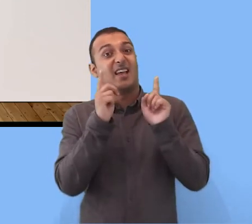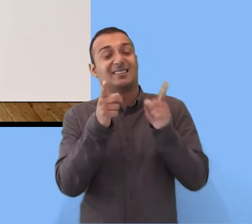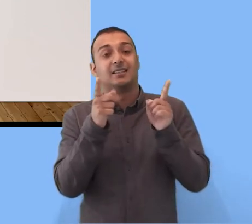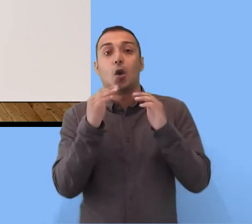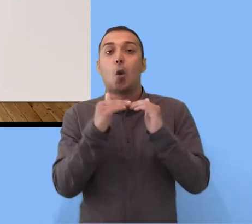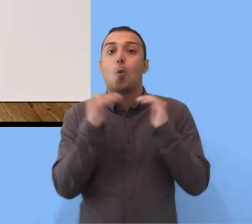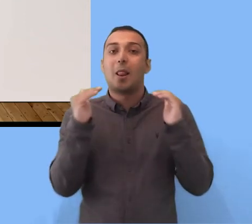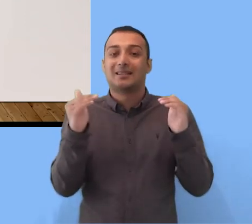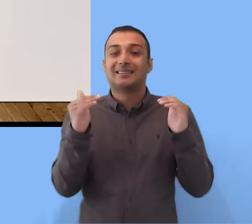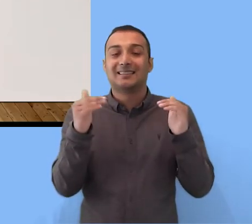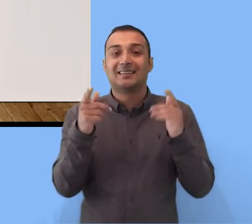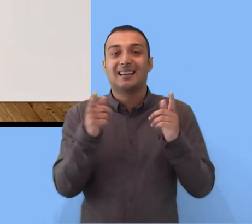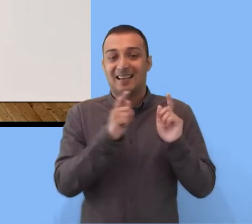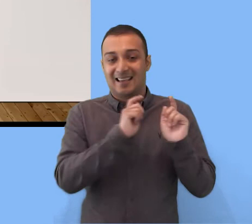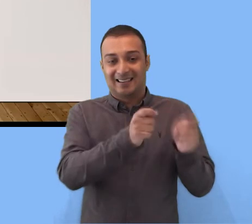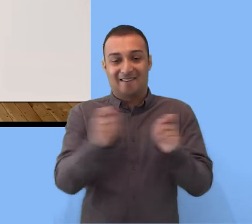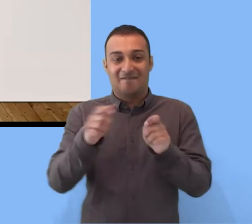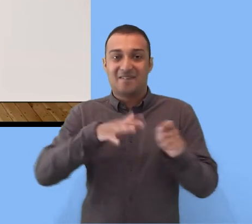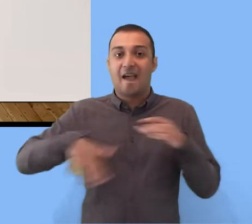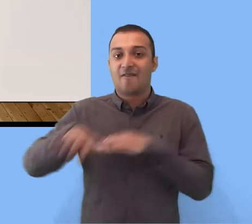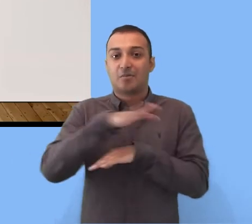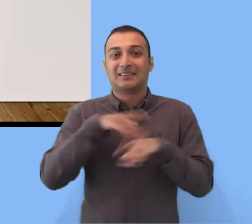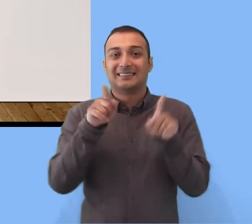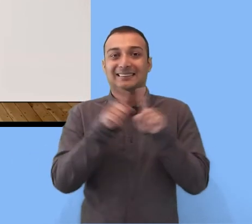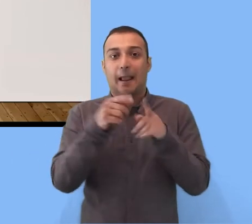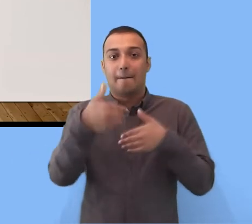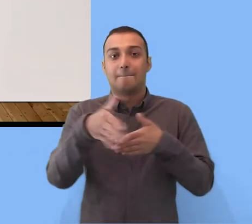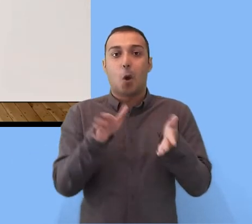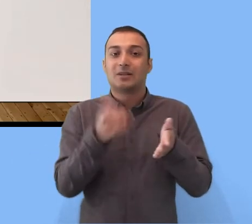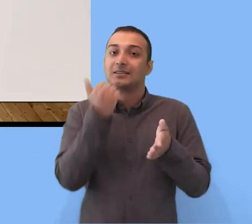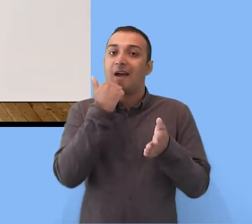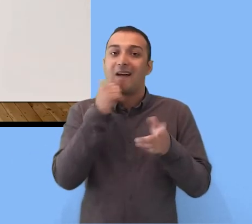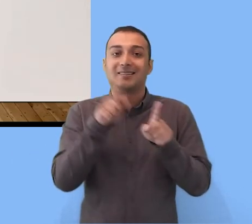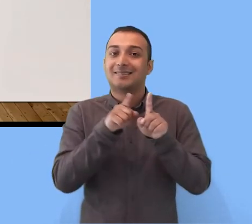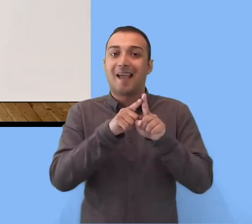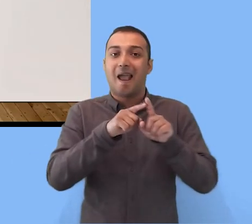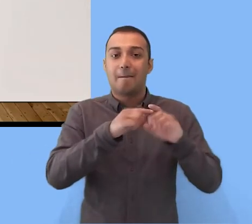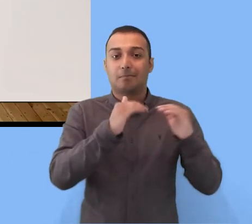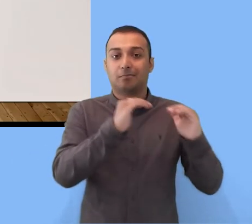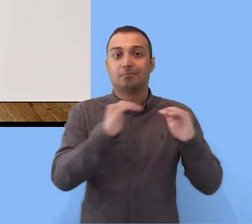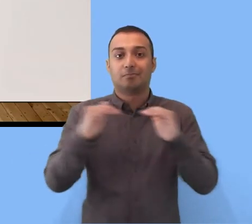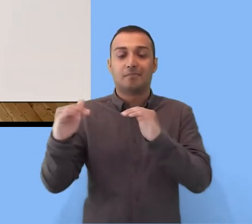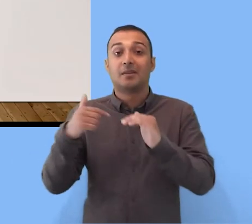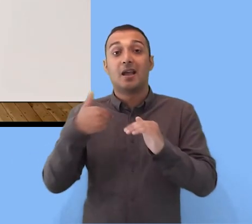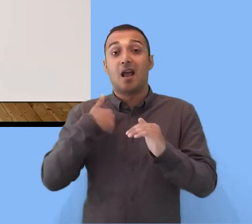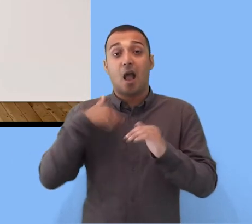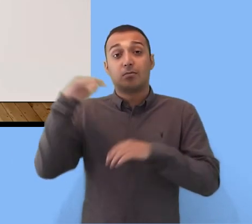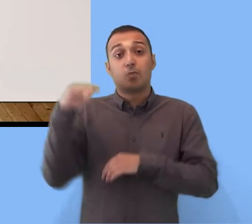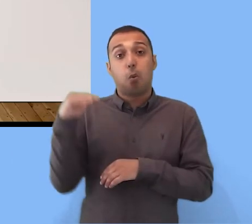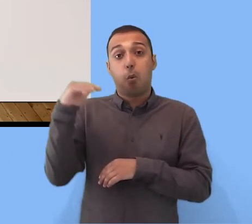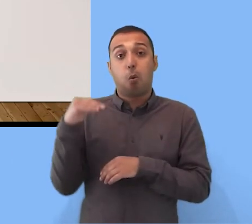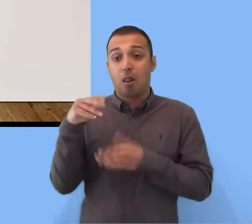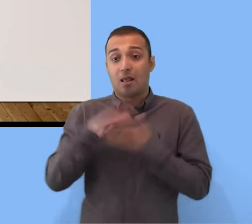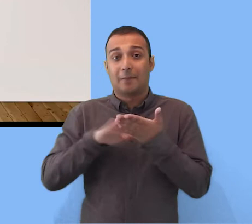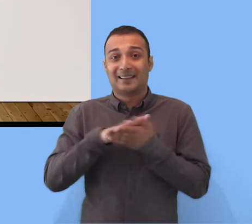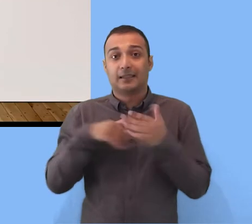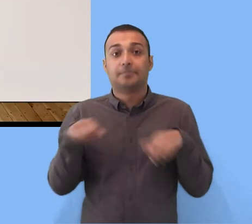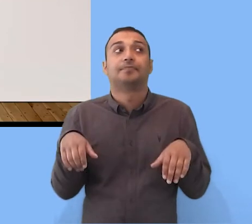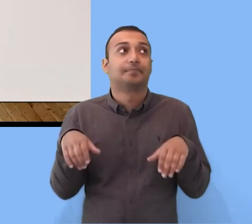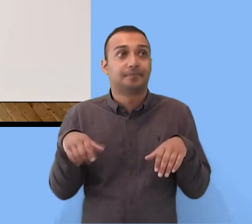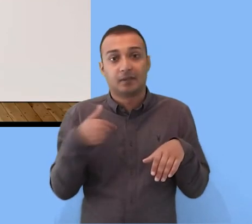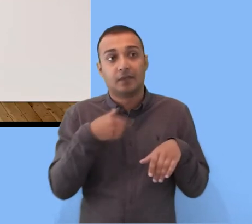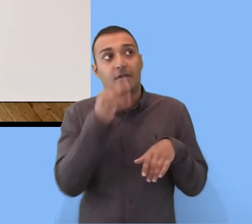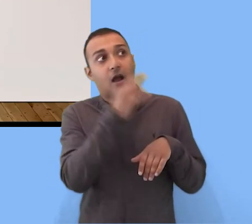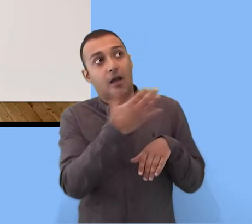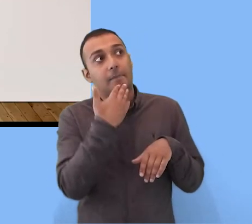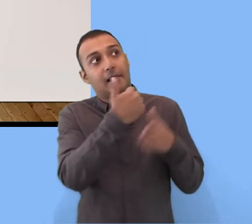size box. And if you're my height, which is quite short, you spend a lot of time asking people to reach things for you. My son occasionally